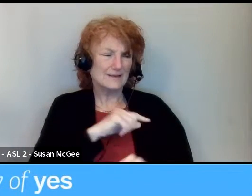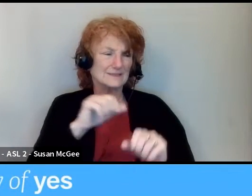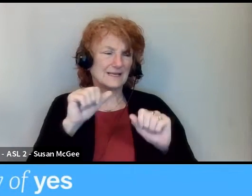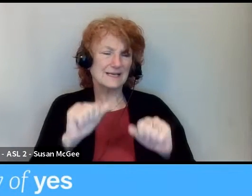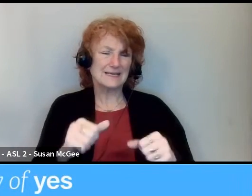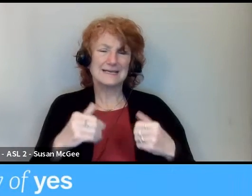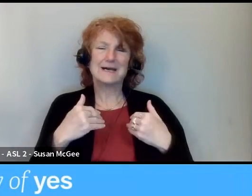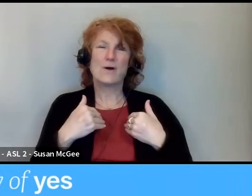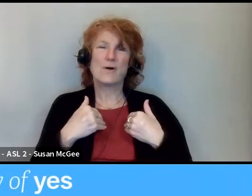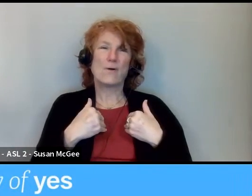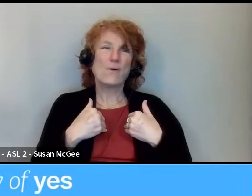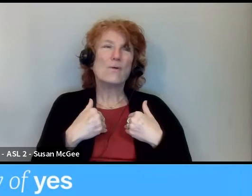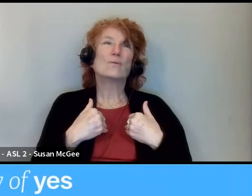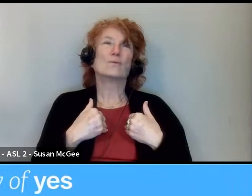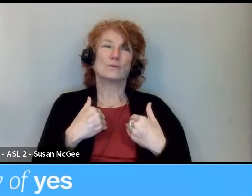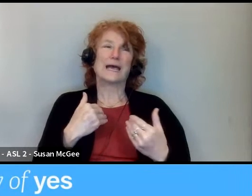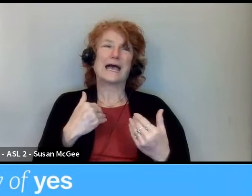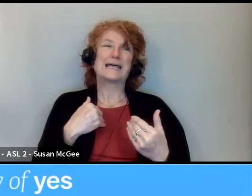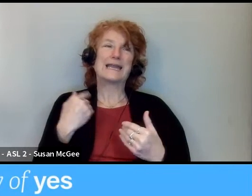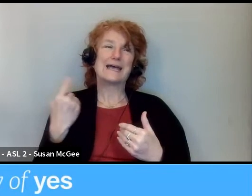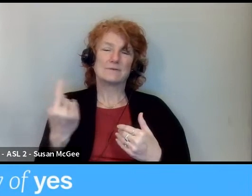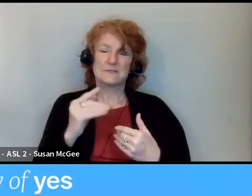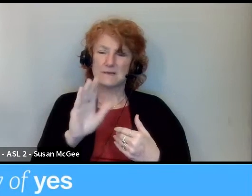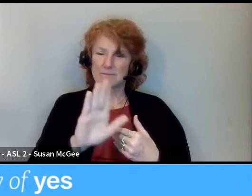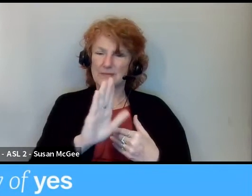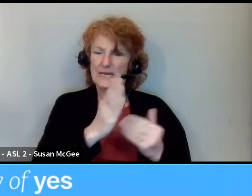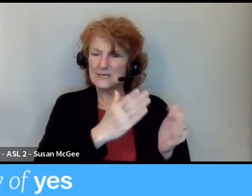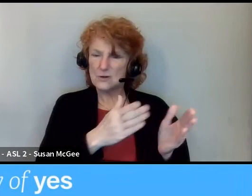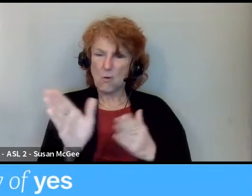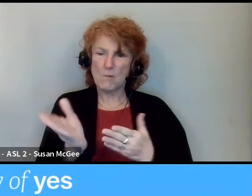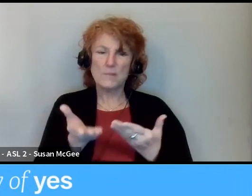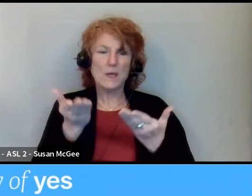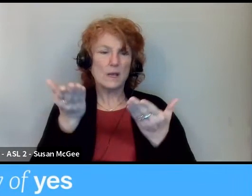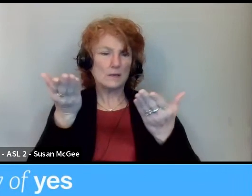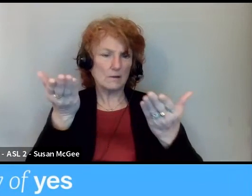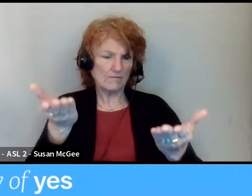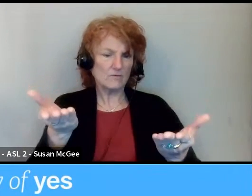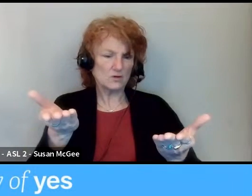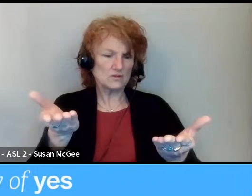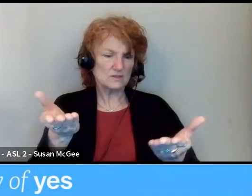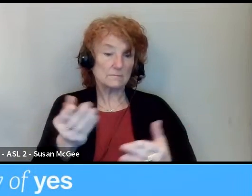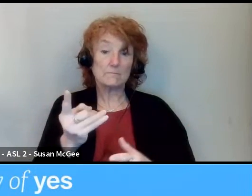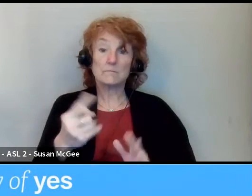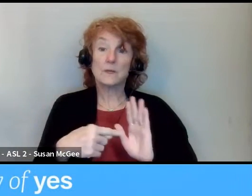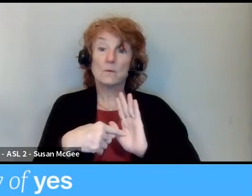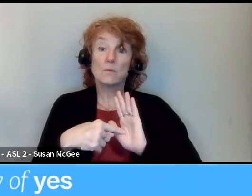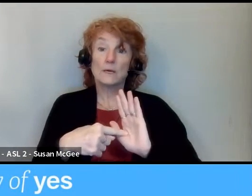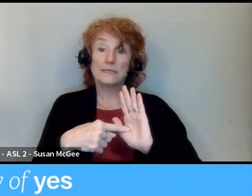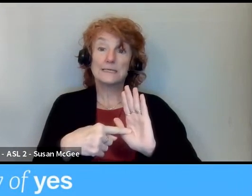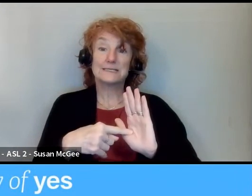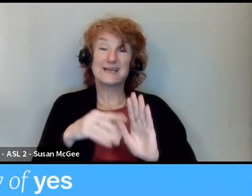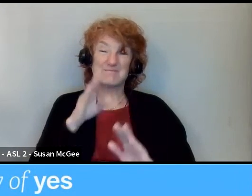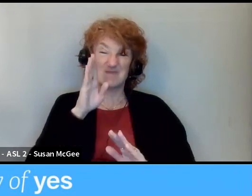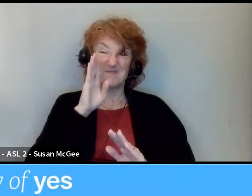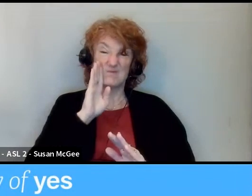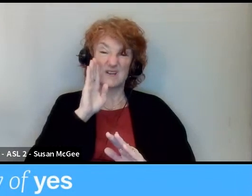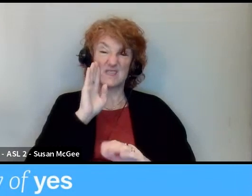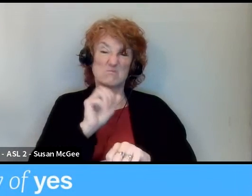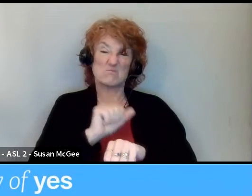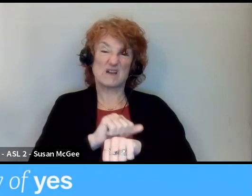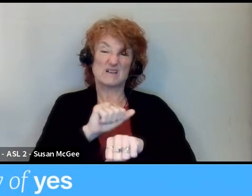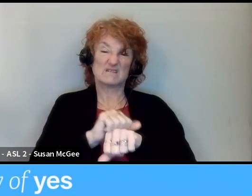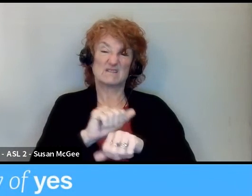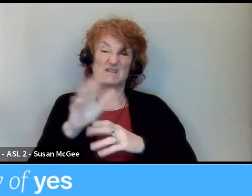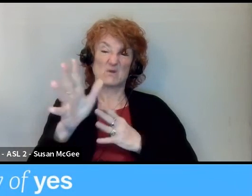your plan that offers that. One example that they did when the brownstones were pretty much demolished and they